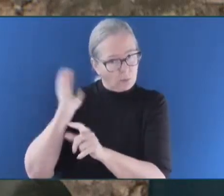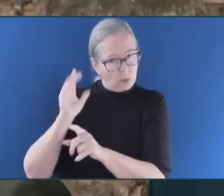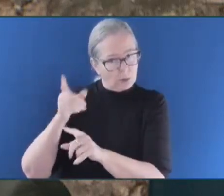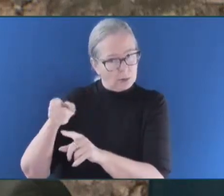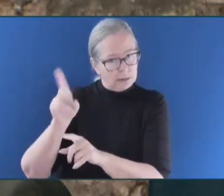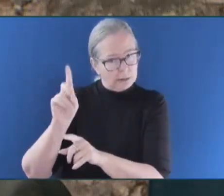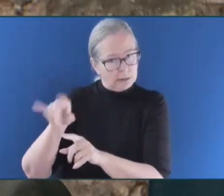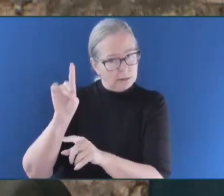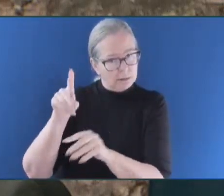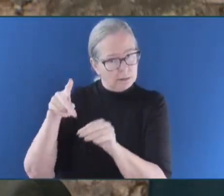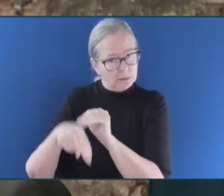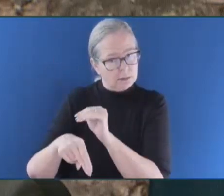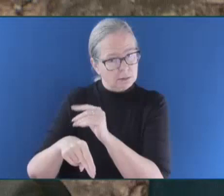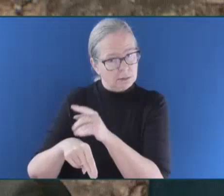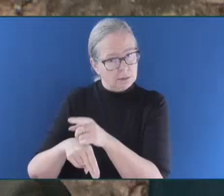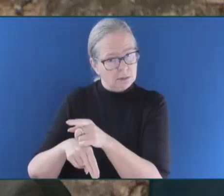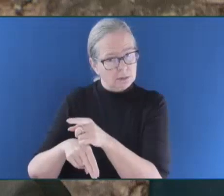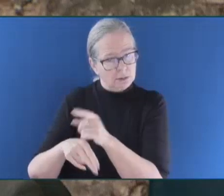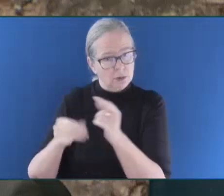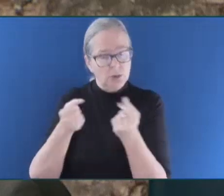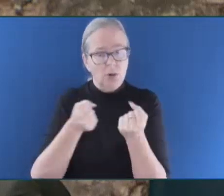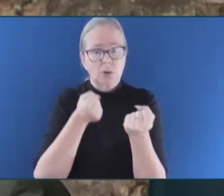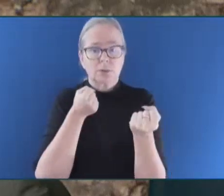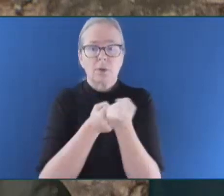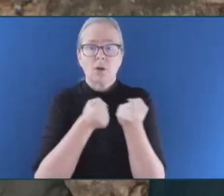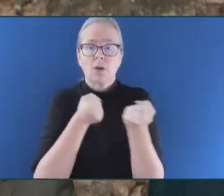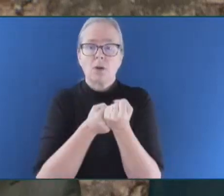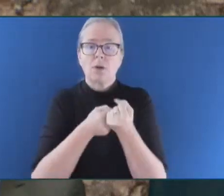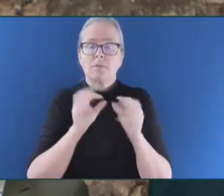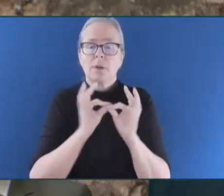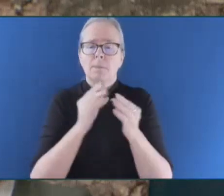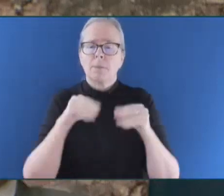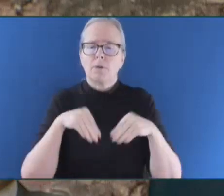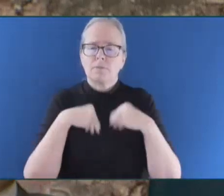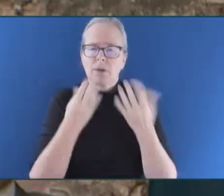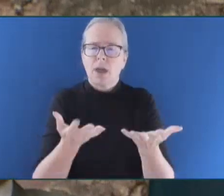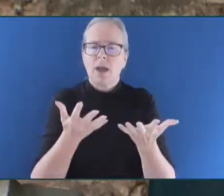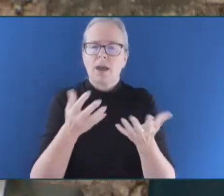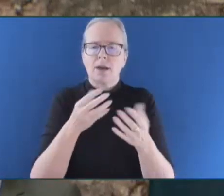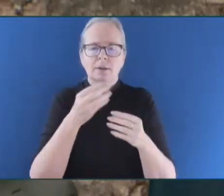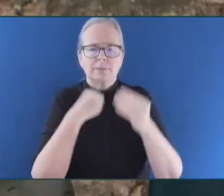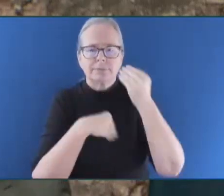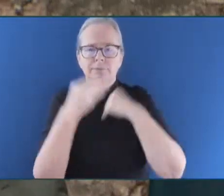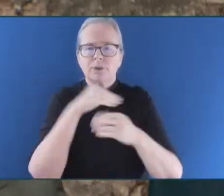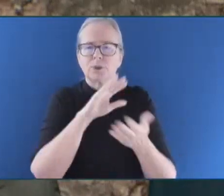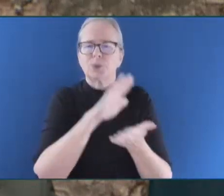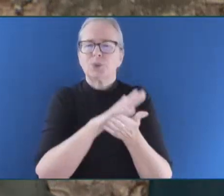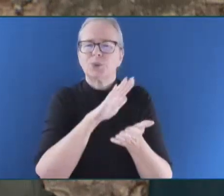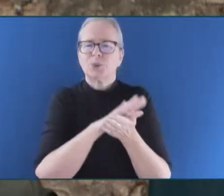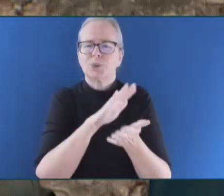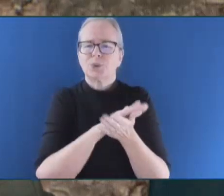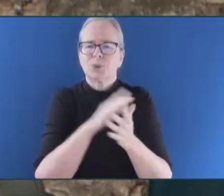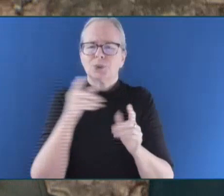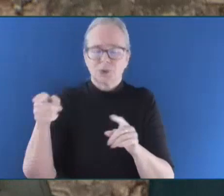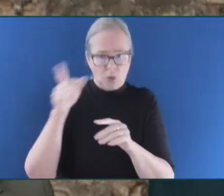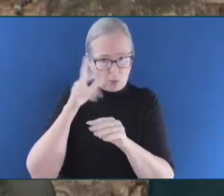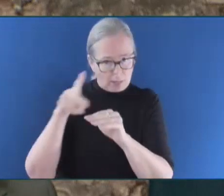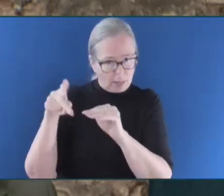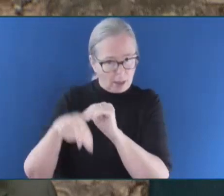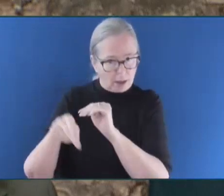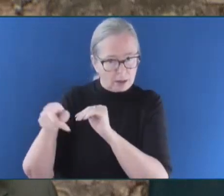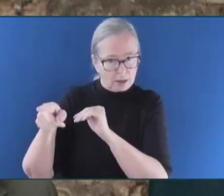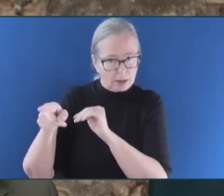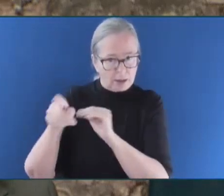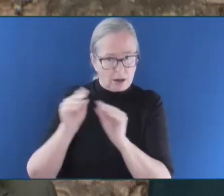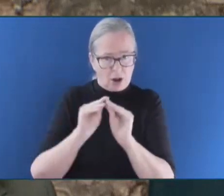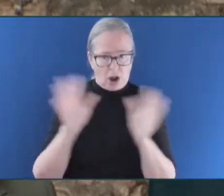with meals programs in schools right across the province. Is that something that they would cut? Because we know it's helping families. You know, the affordability credit put